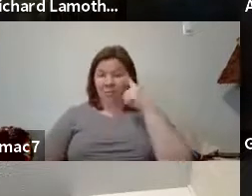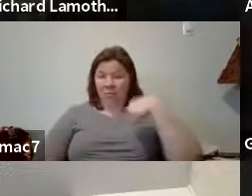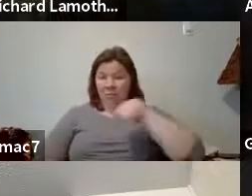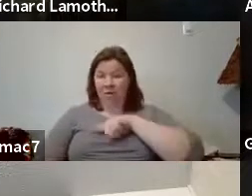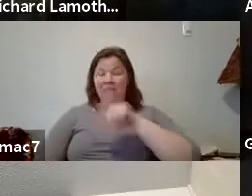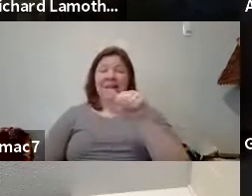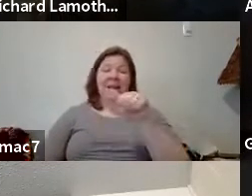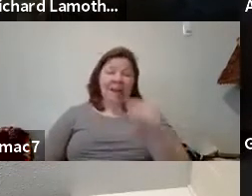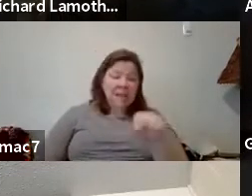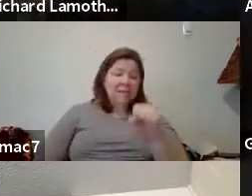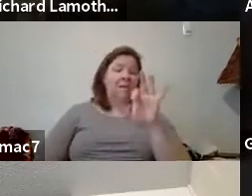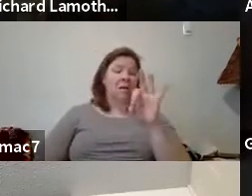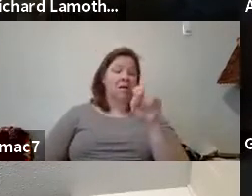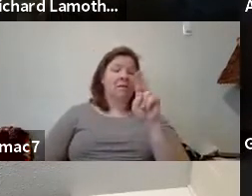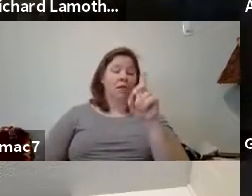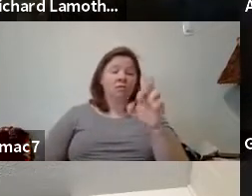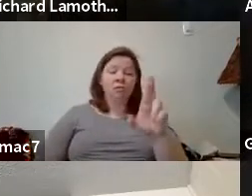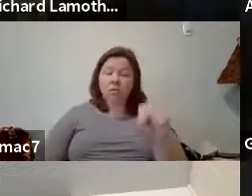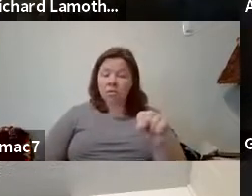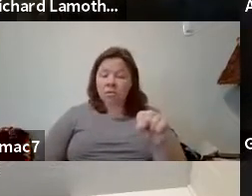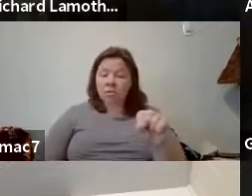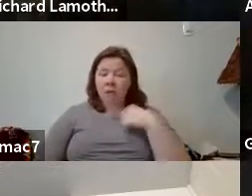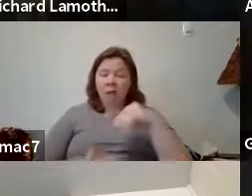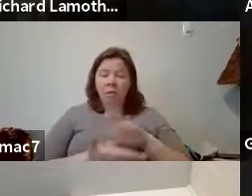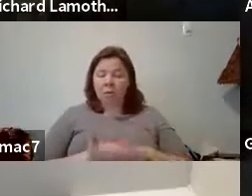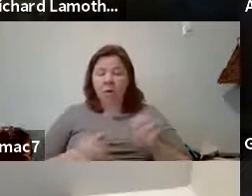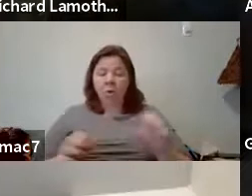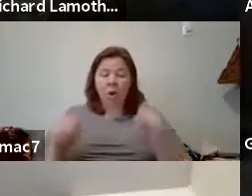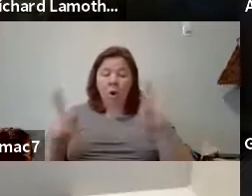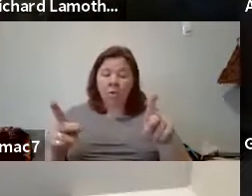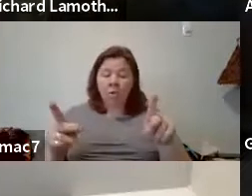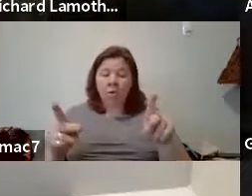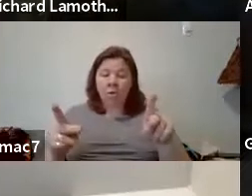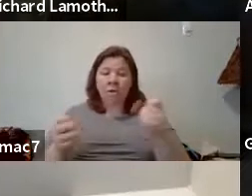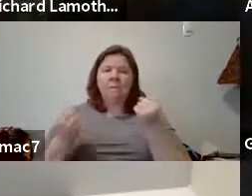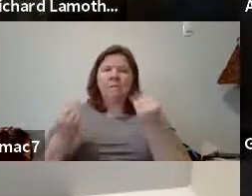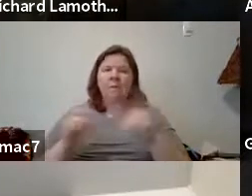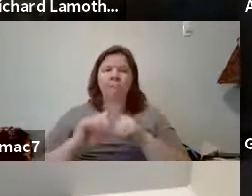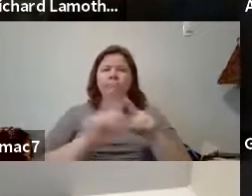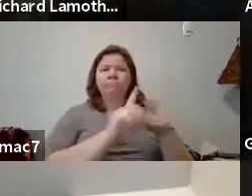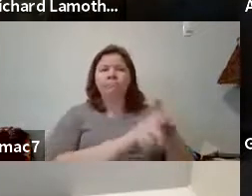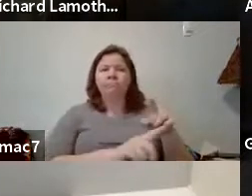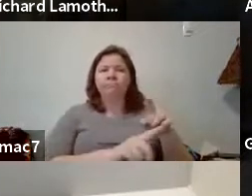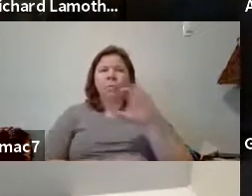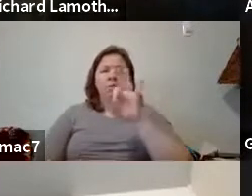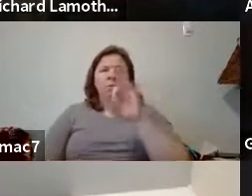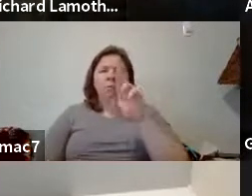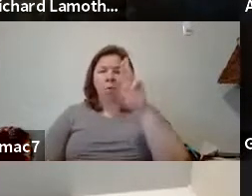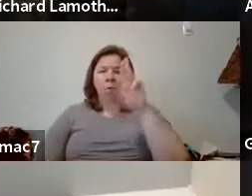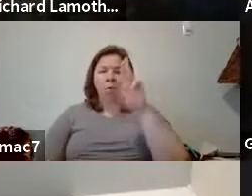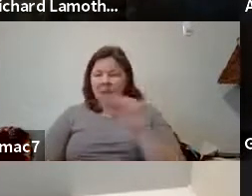founders? So I wrote down a few things. Opportunity takes several forms. We all know what CATMO